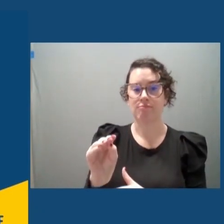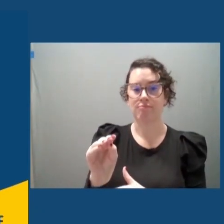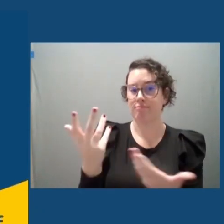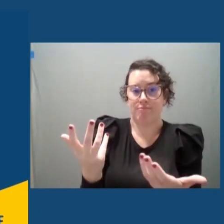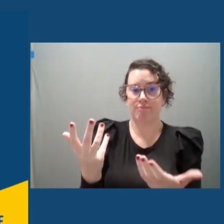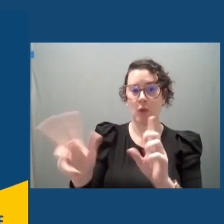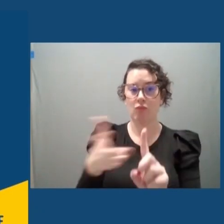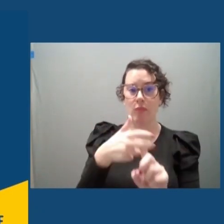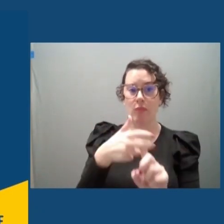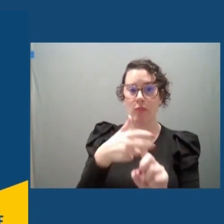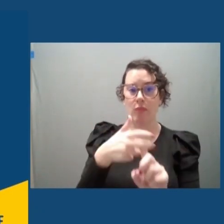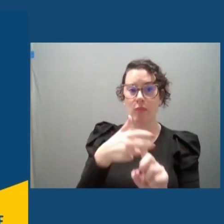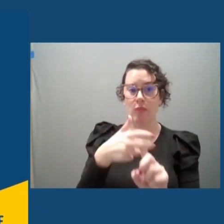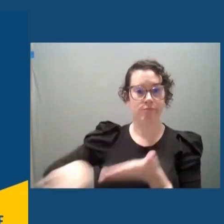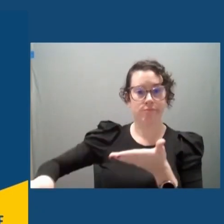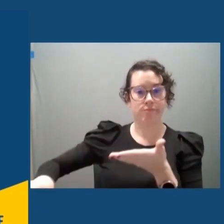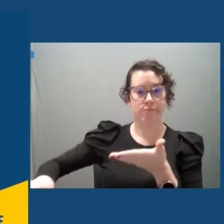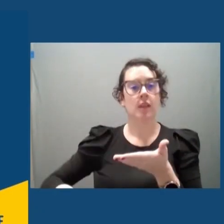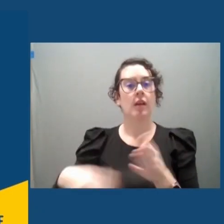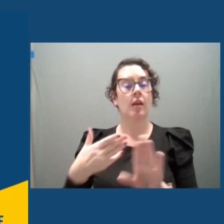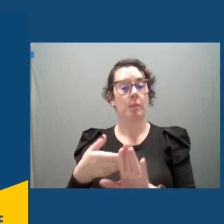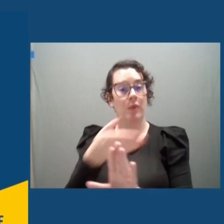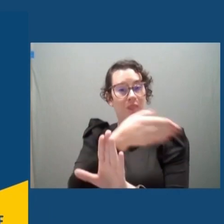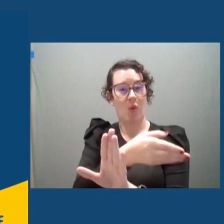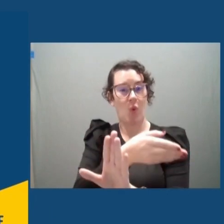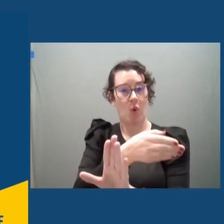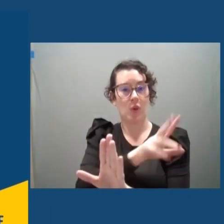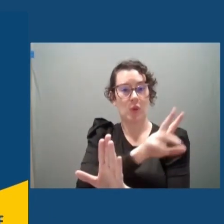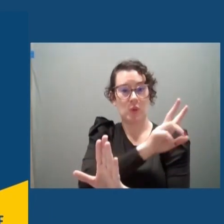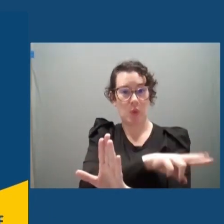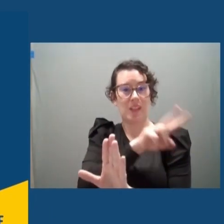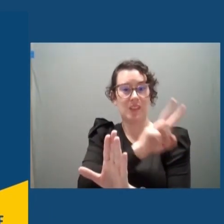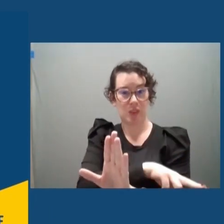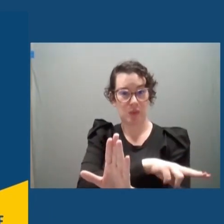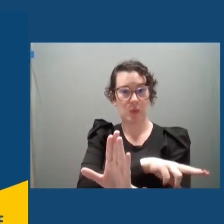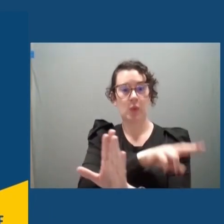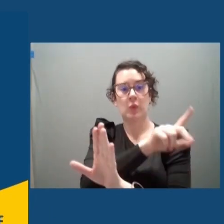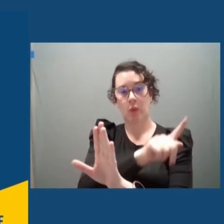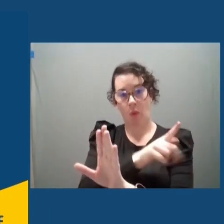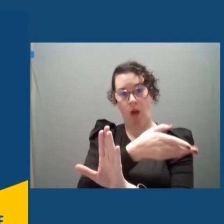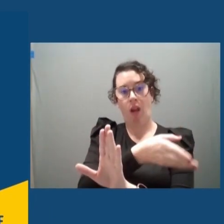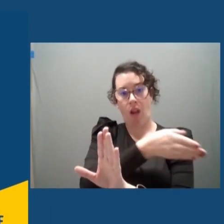many abusers had access to guns, so we changed the law.